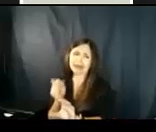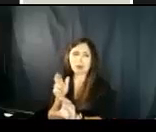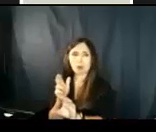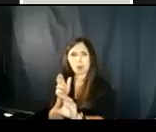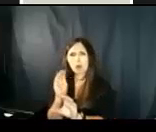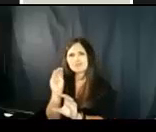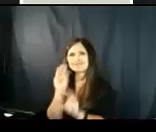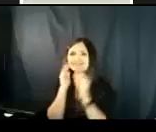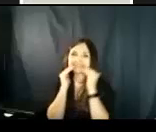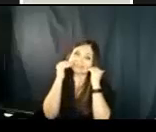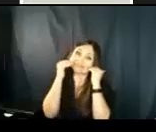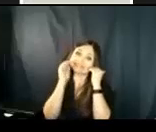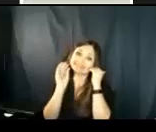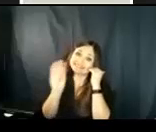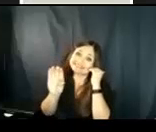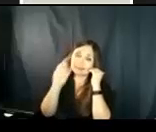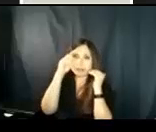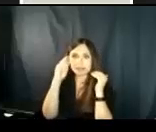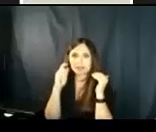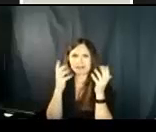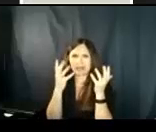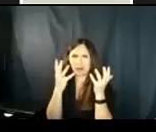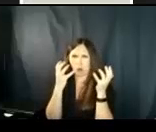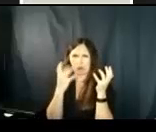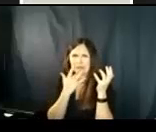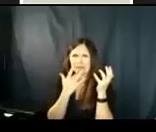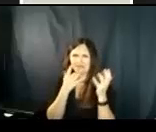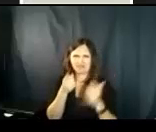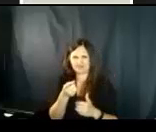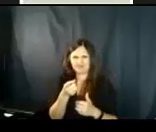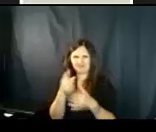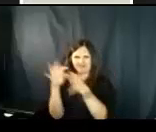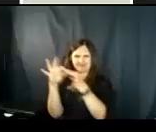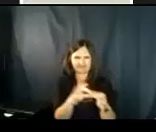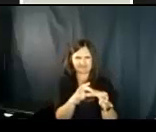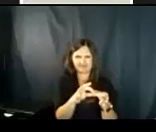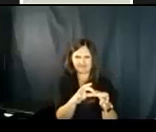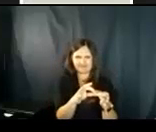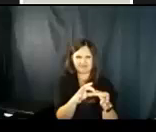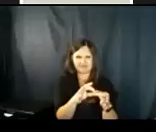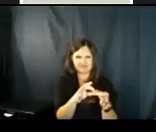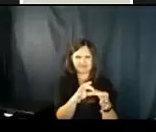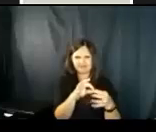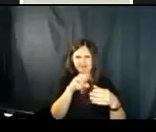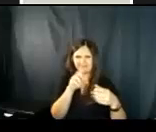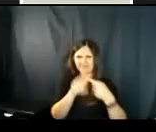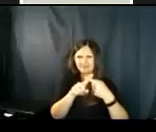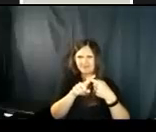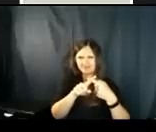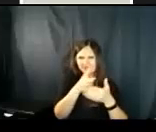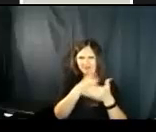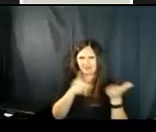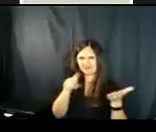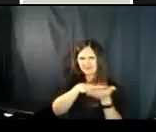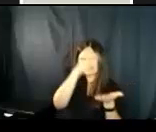a happy face in here just because I want to put a happy face, that might not be linking my learner to the learning. Okay, so those are